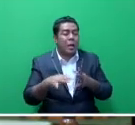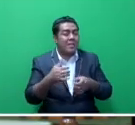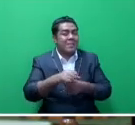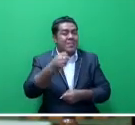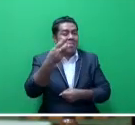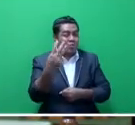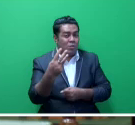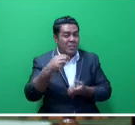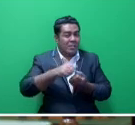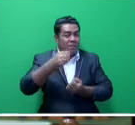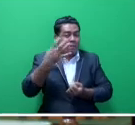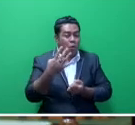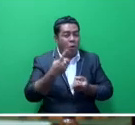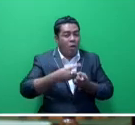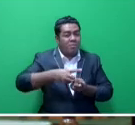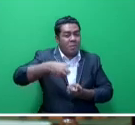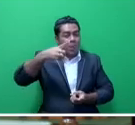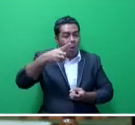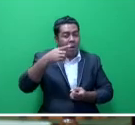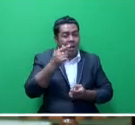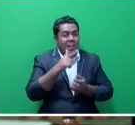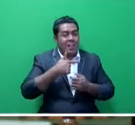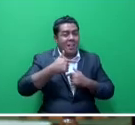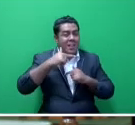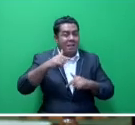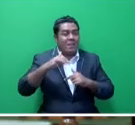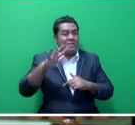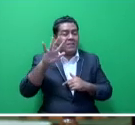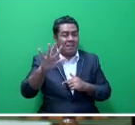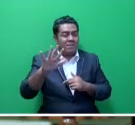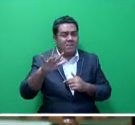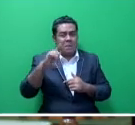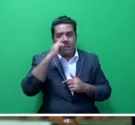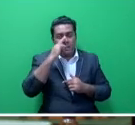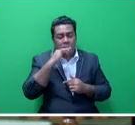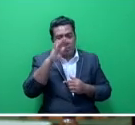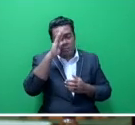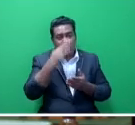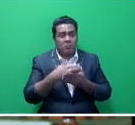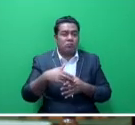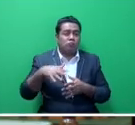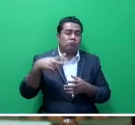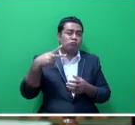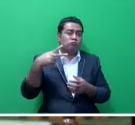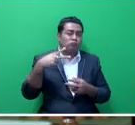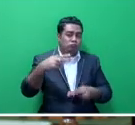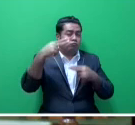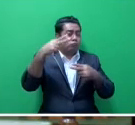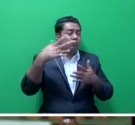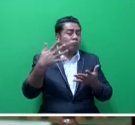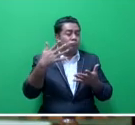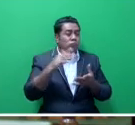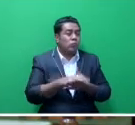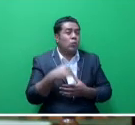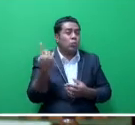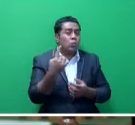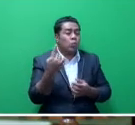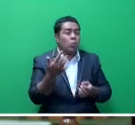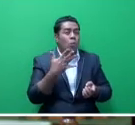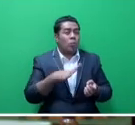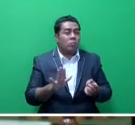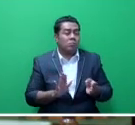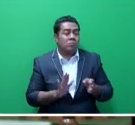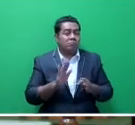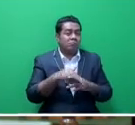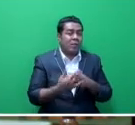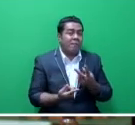as well as diploma level 5. Those students who will not be able to make the cutoff marks, or who want to go into various